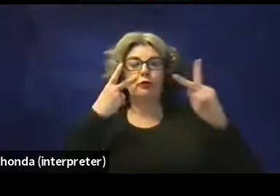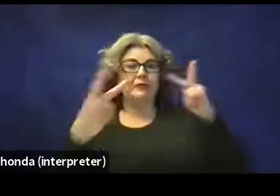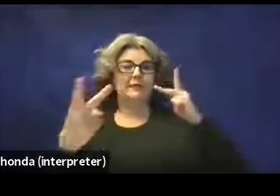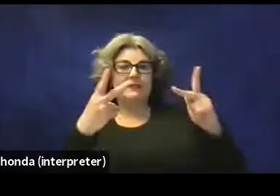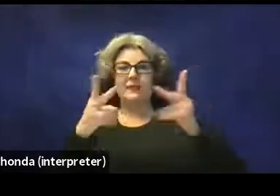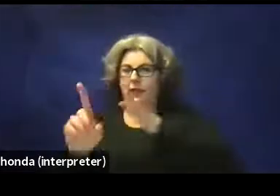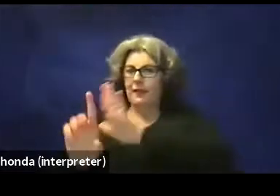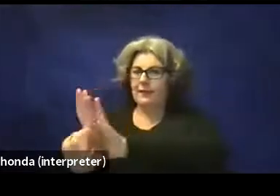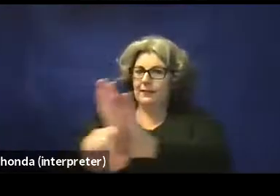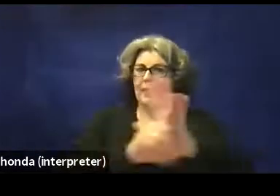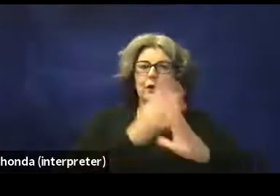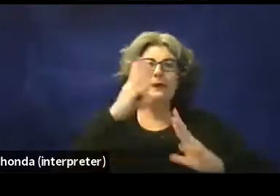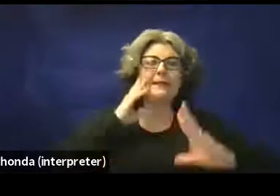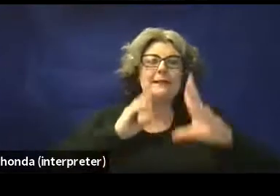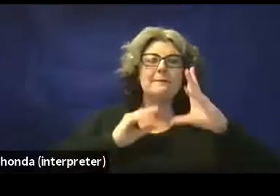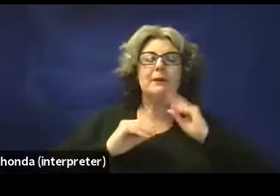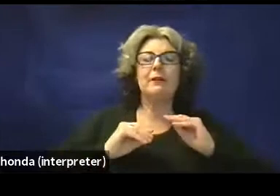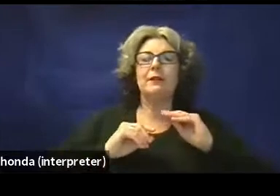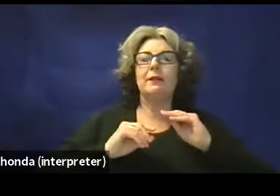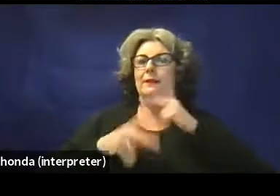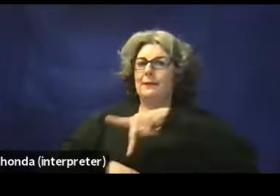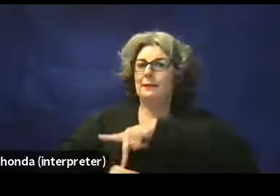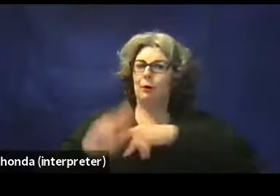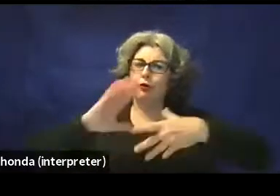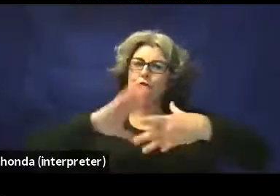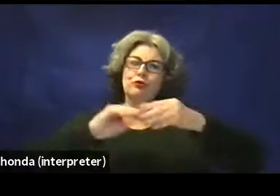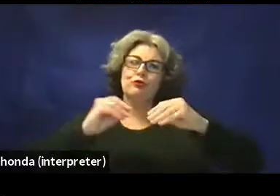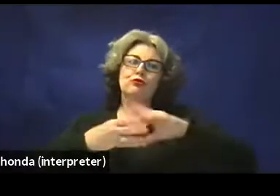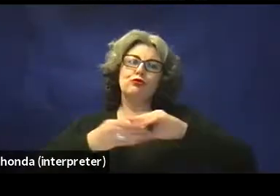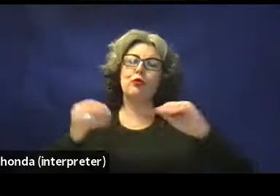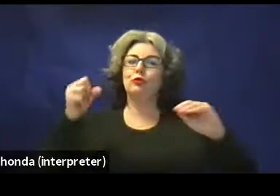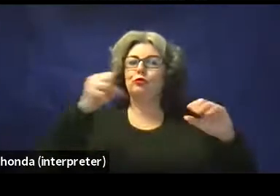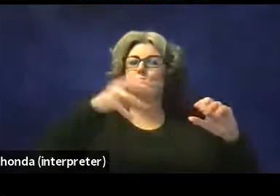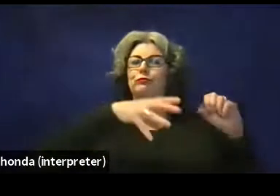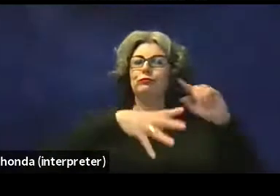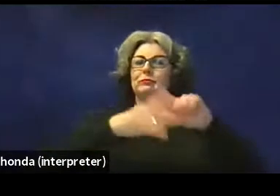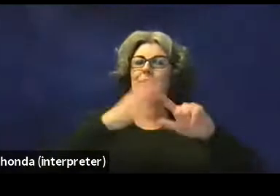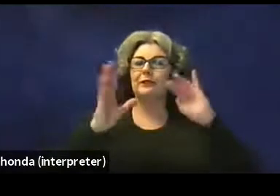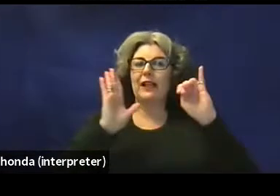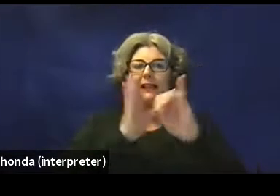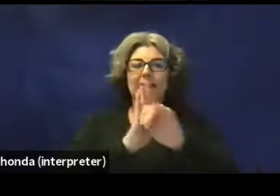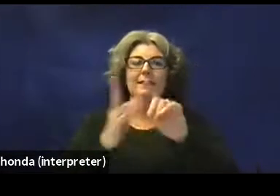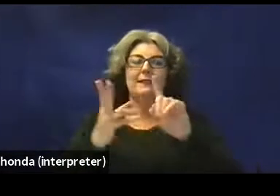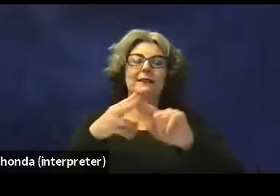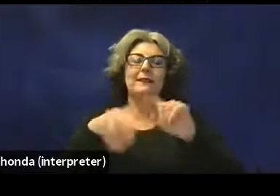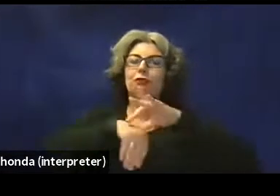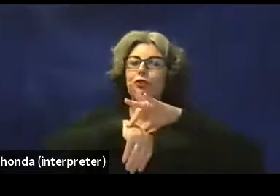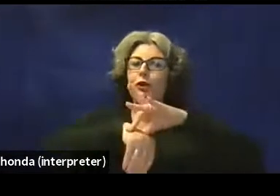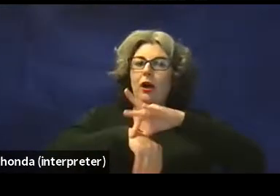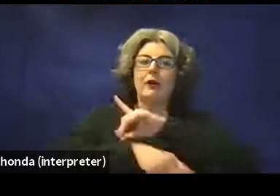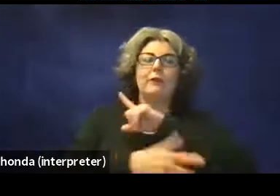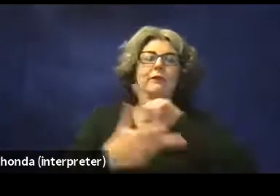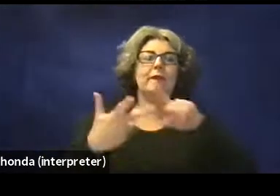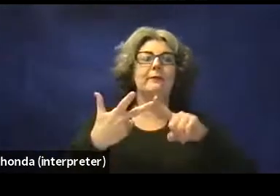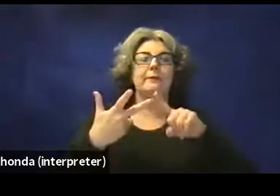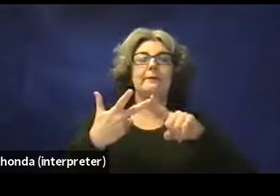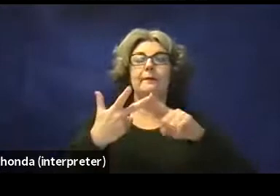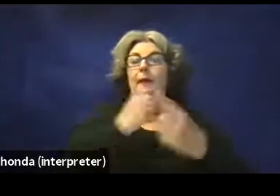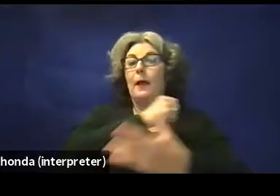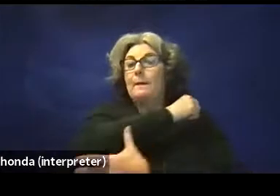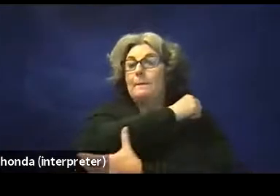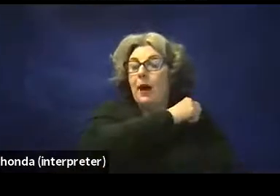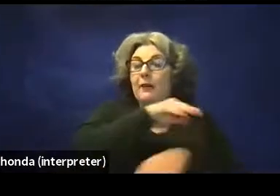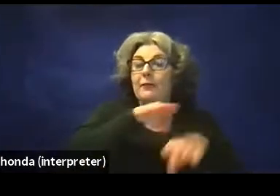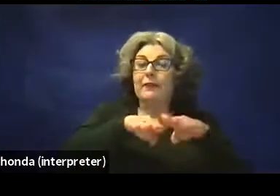individual experiences, to hear these personal stories across identity, across geography, across poverty levels